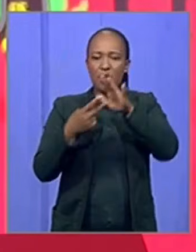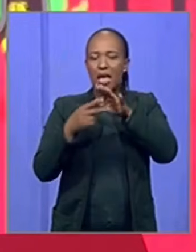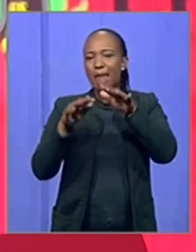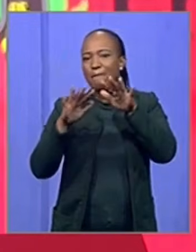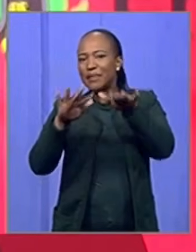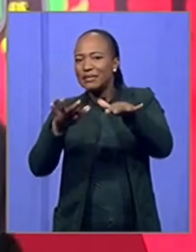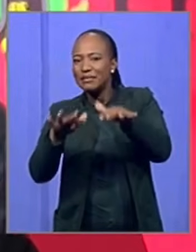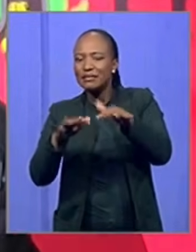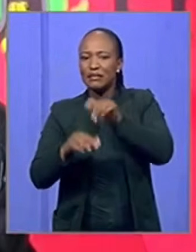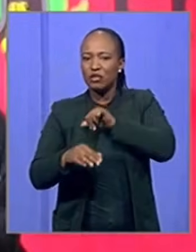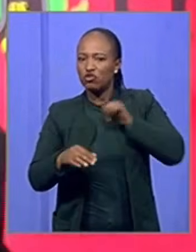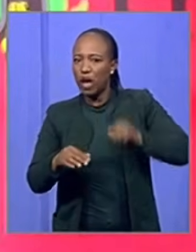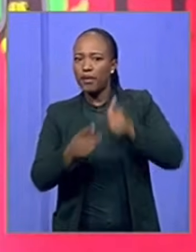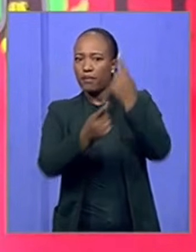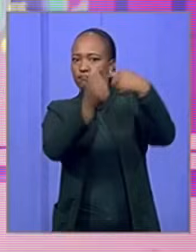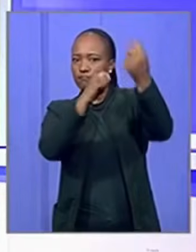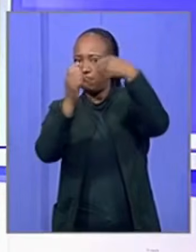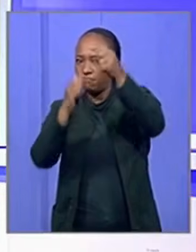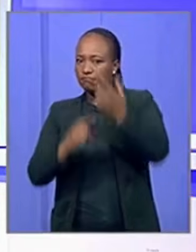China.